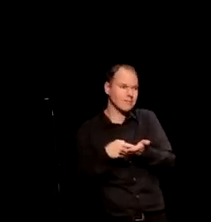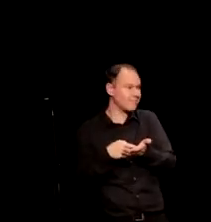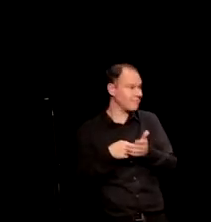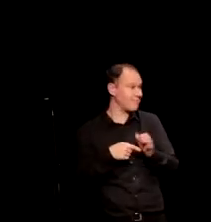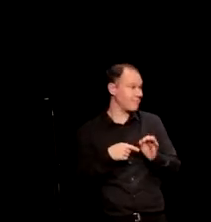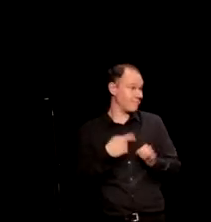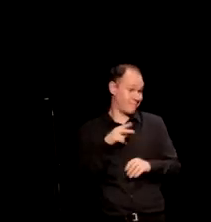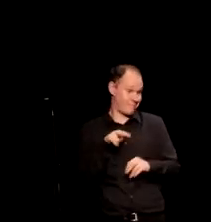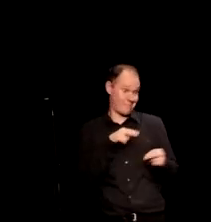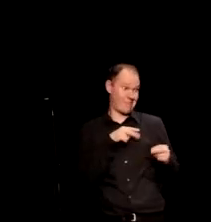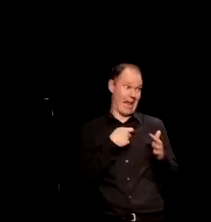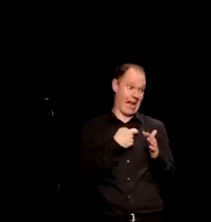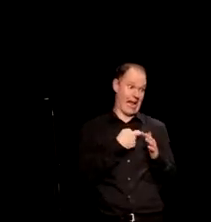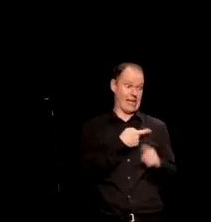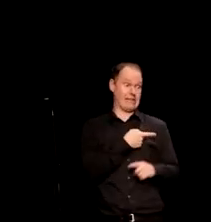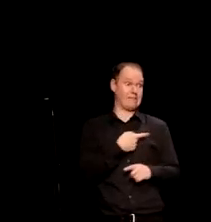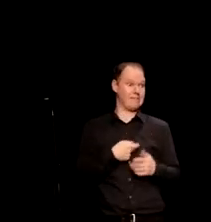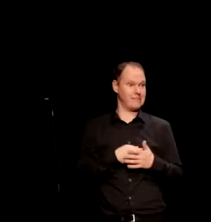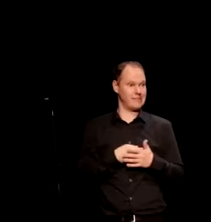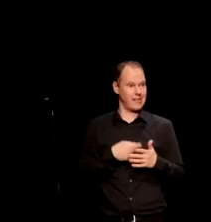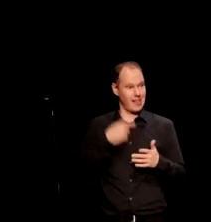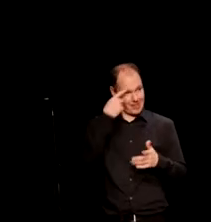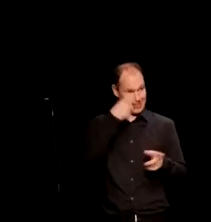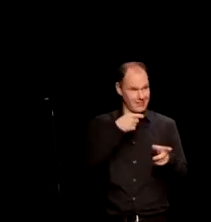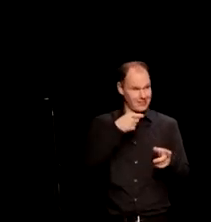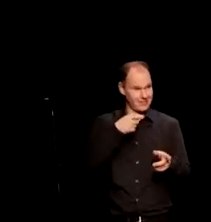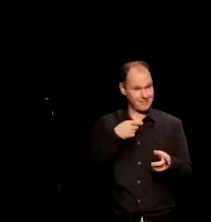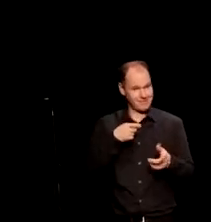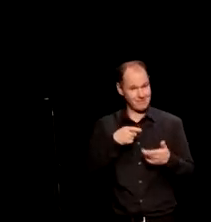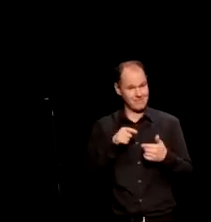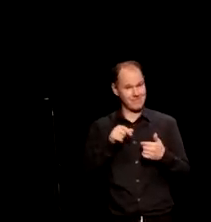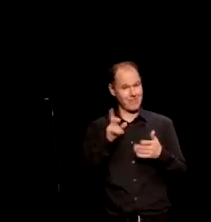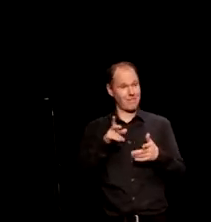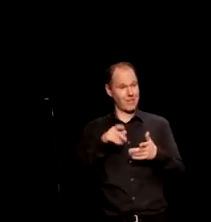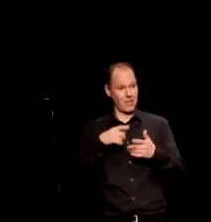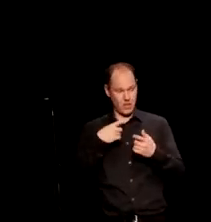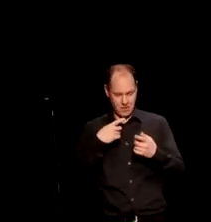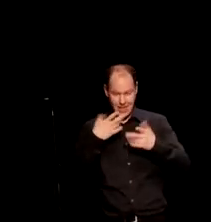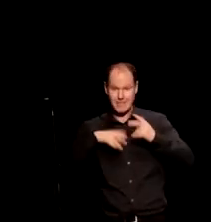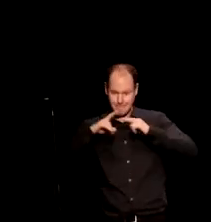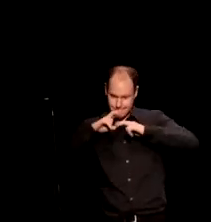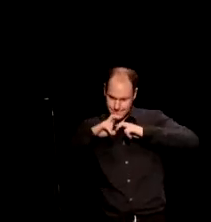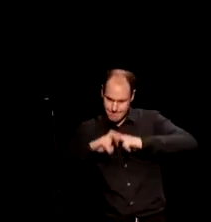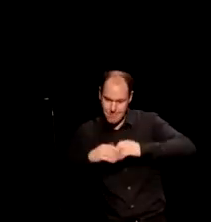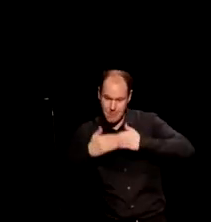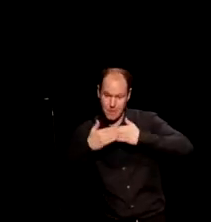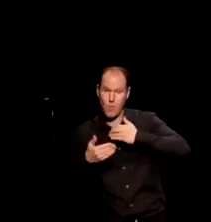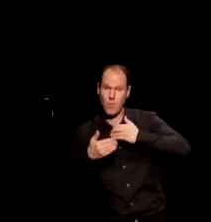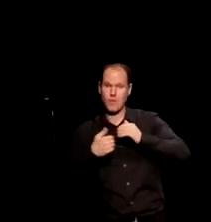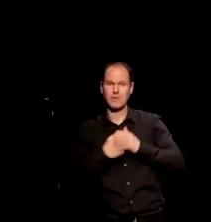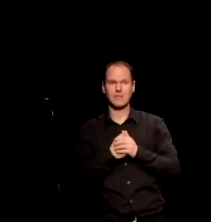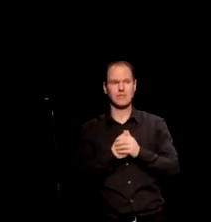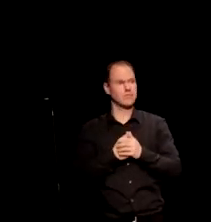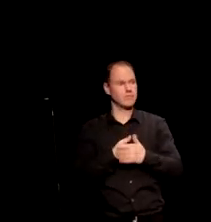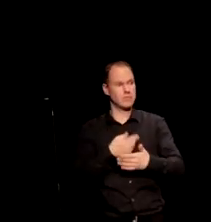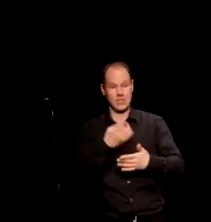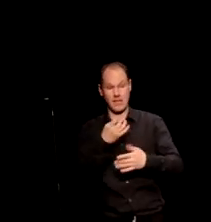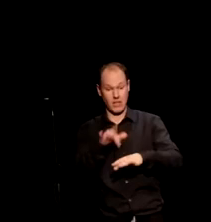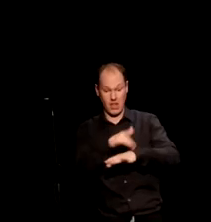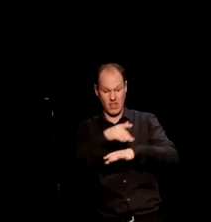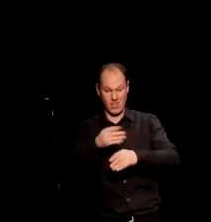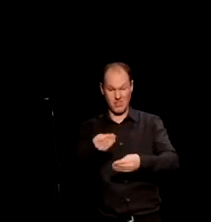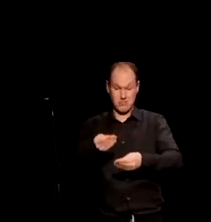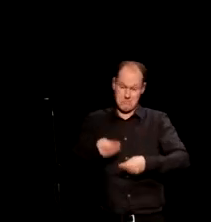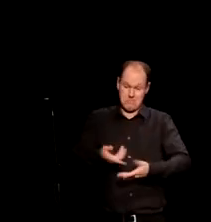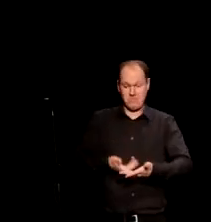UK, is the next iteration of this research, of pulling all of that together. Because in isolation, it means nothing. In isolation,